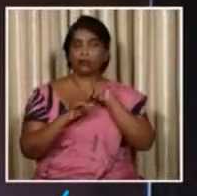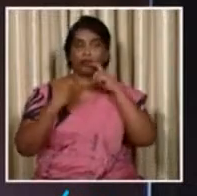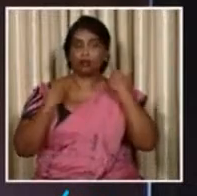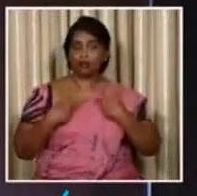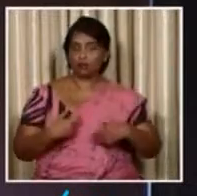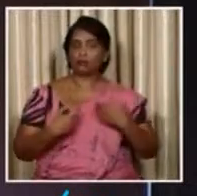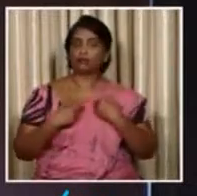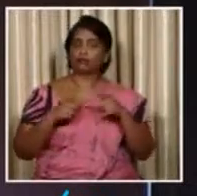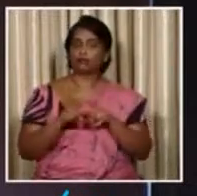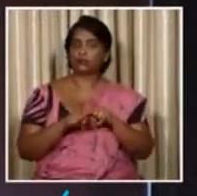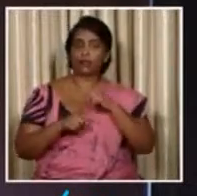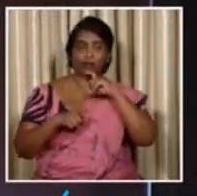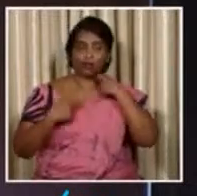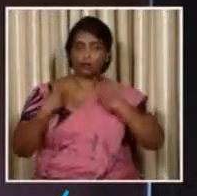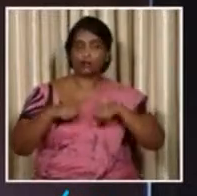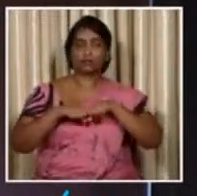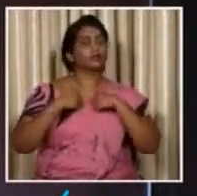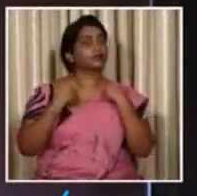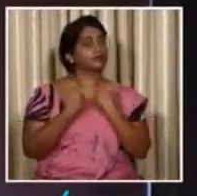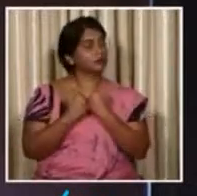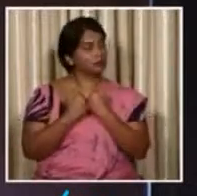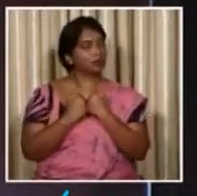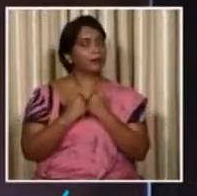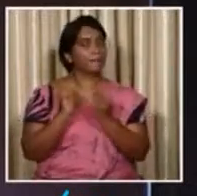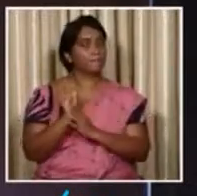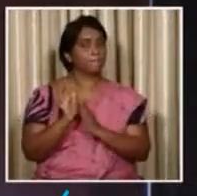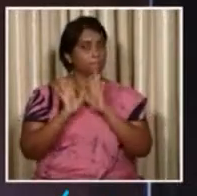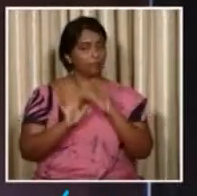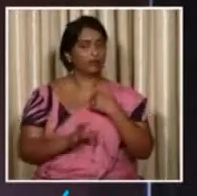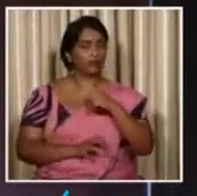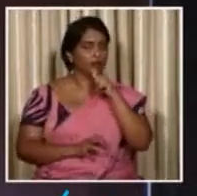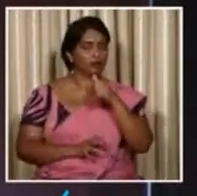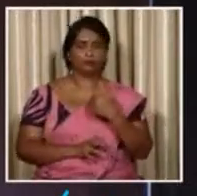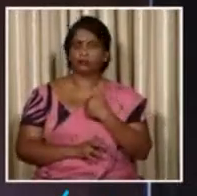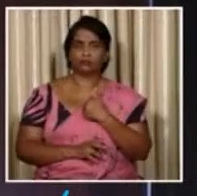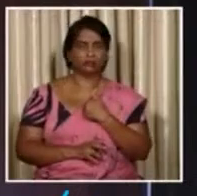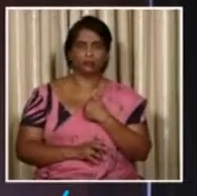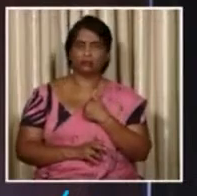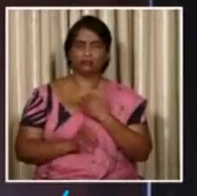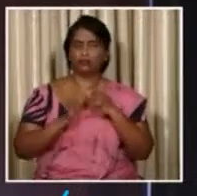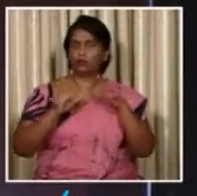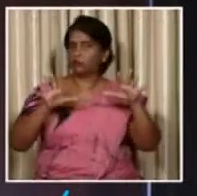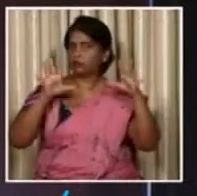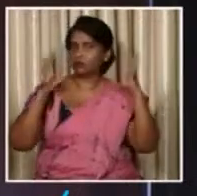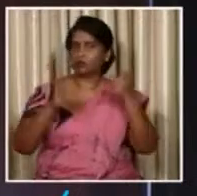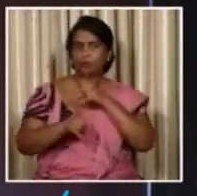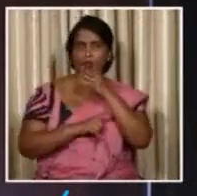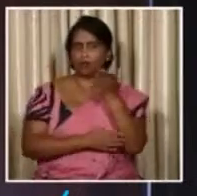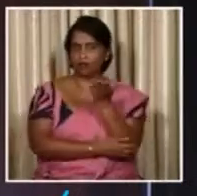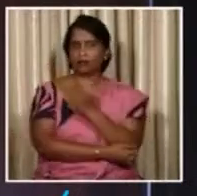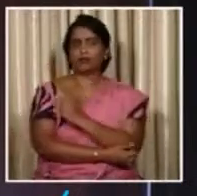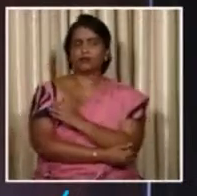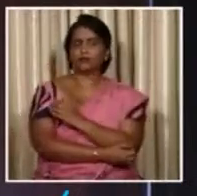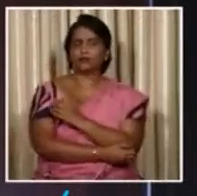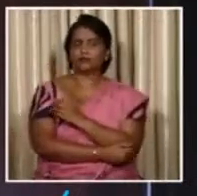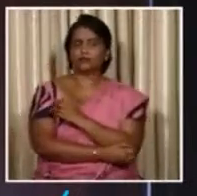having taken a special oath as President's Council, we take a special oath, Honorable Deputy Speaker, to make my services available to the